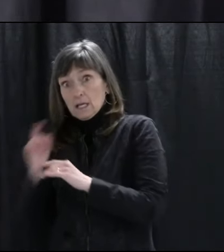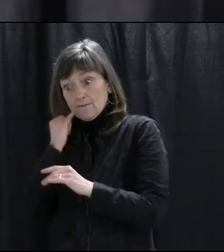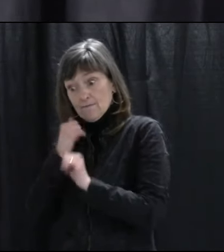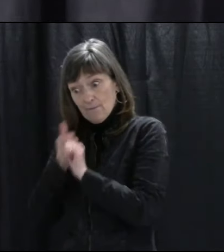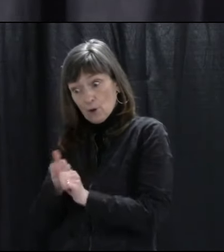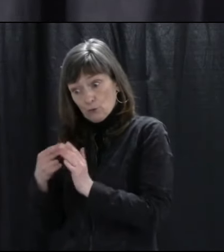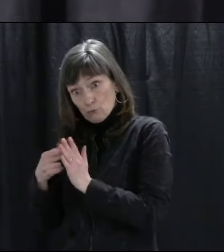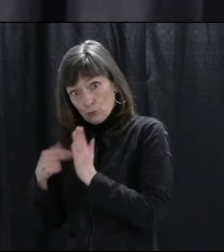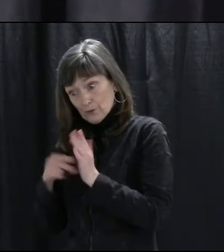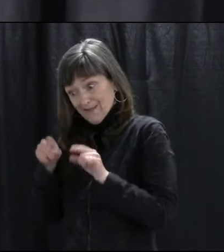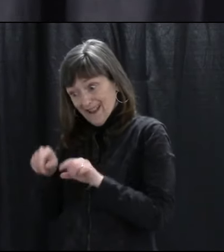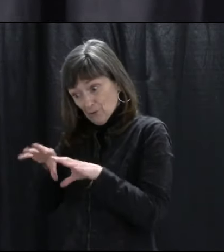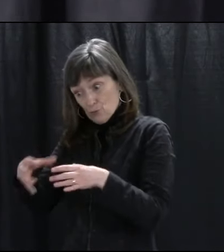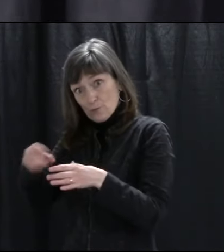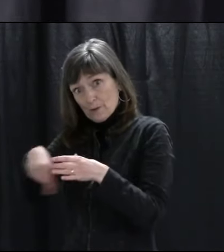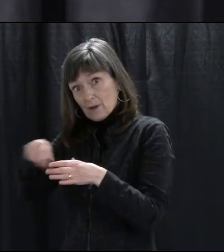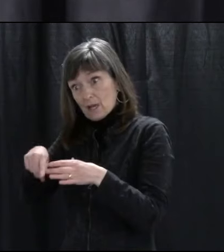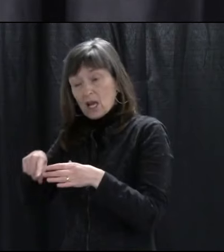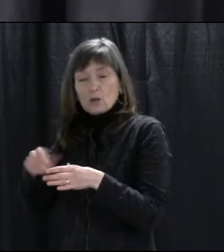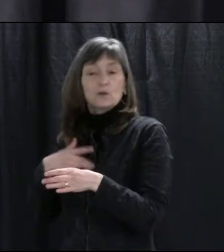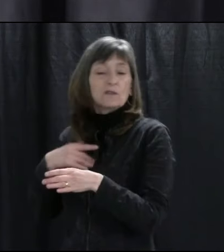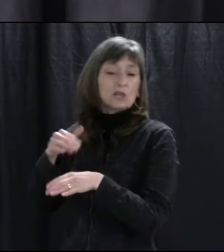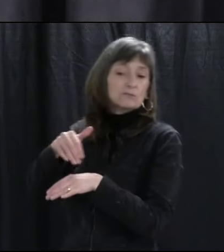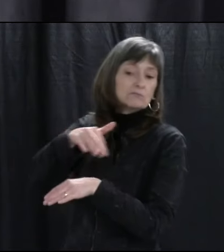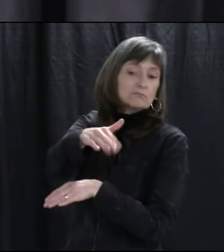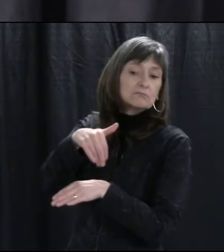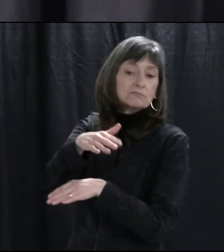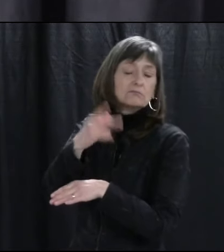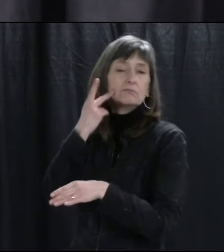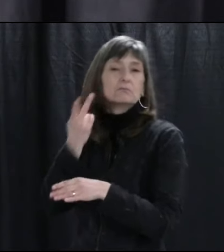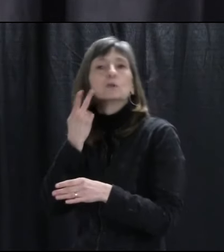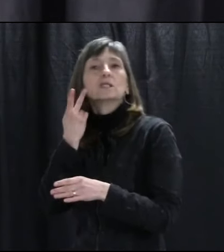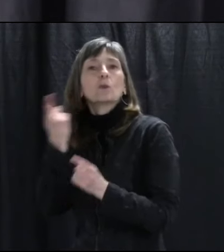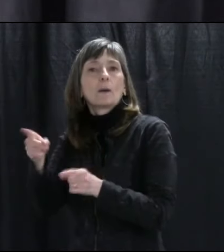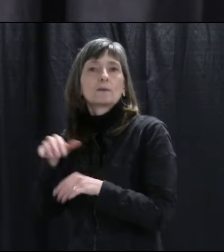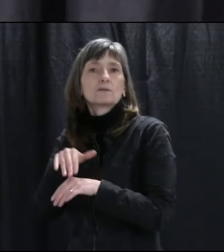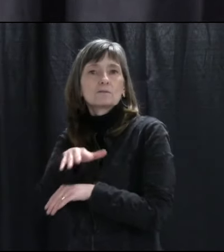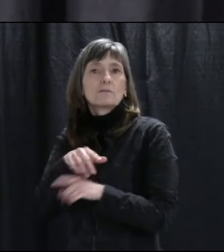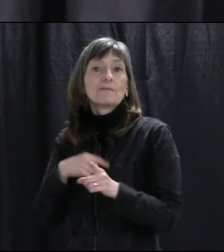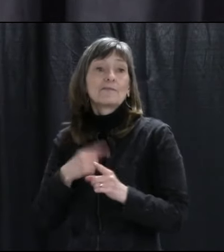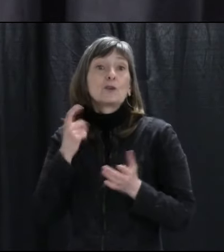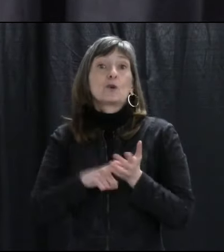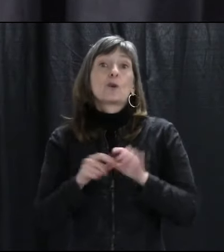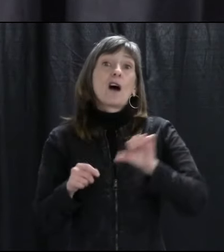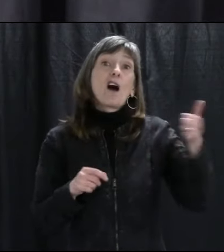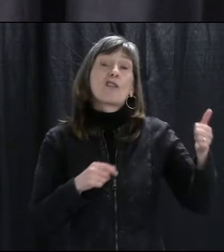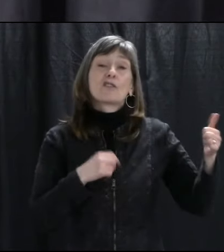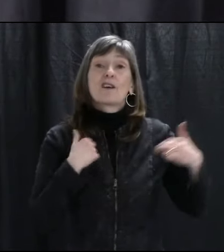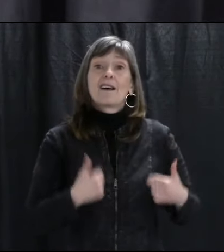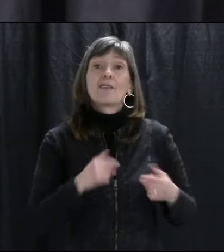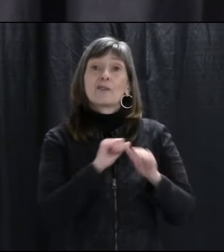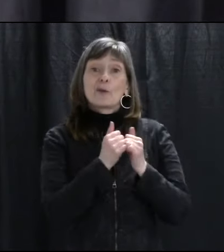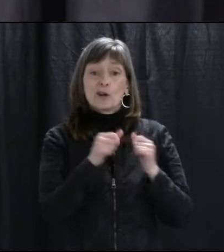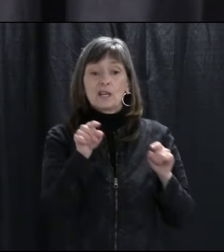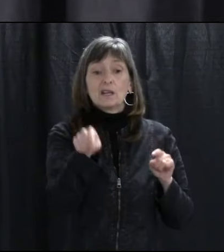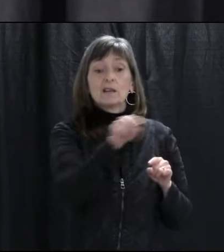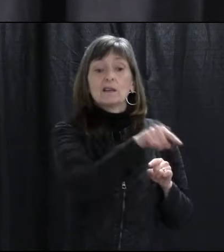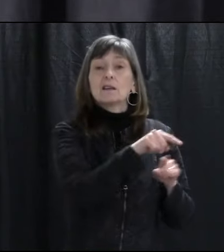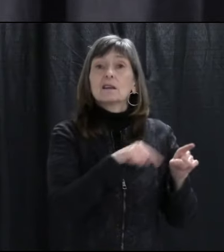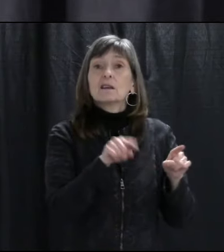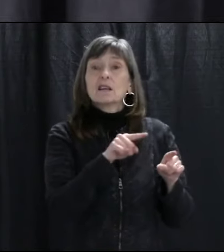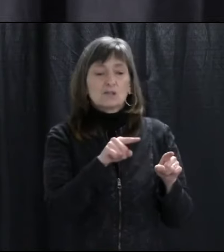up from other regional health authorities. If you look, the numbers in the other health authorities are small and are not